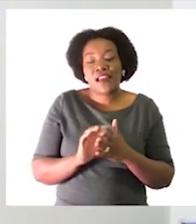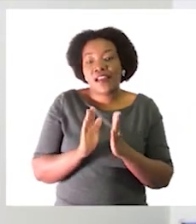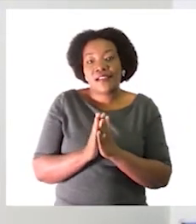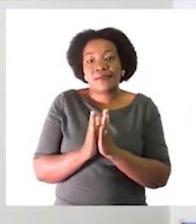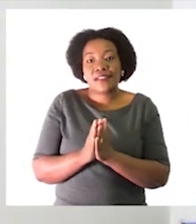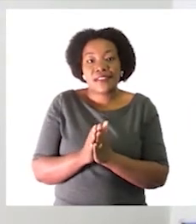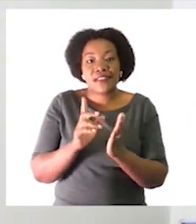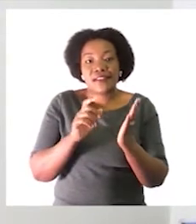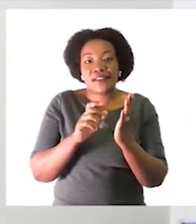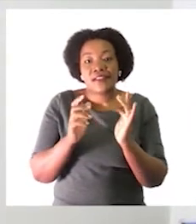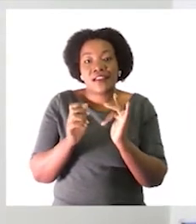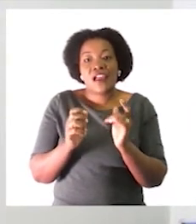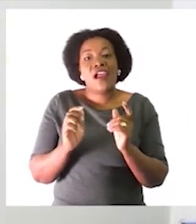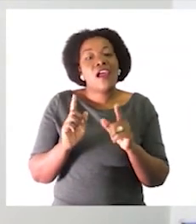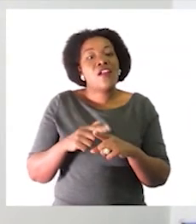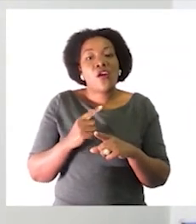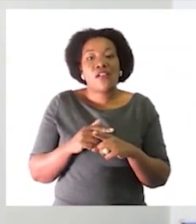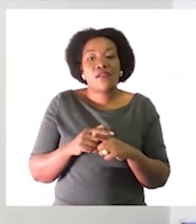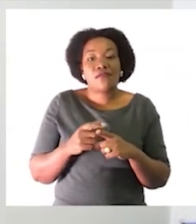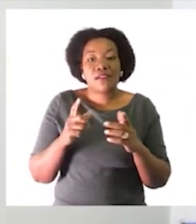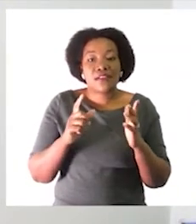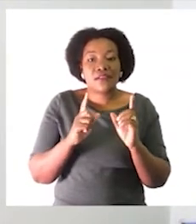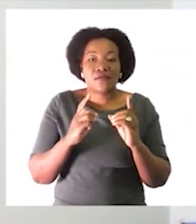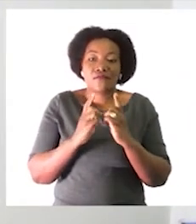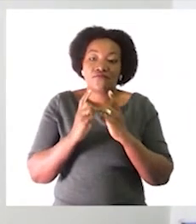hands and keep social distance at all times.